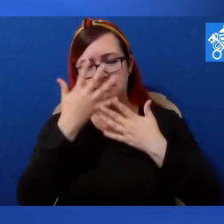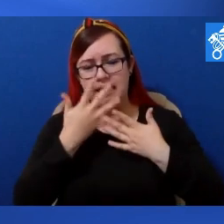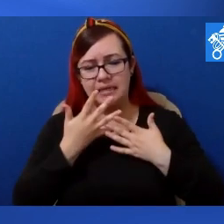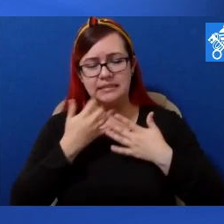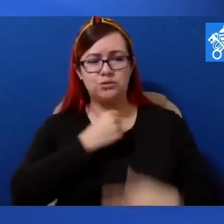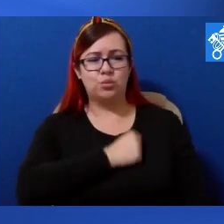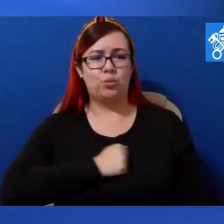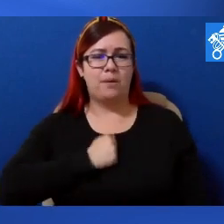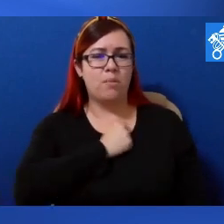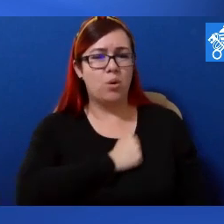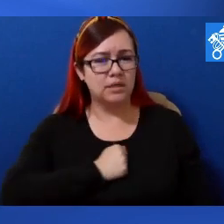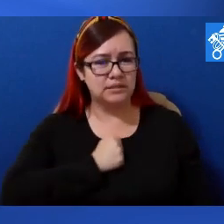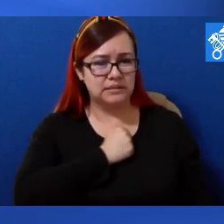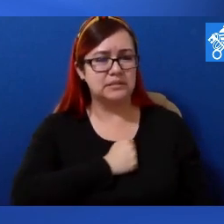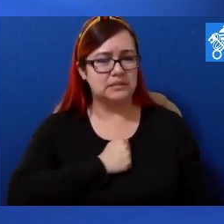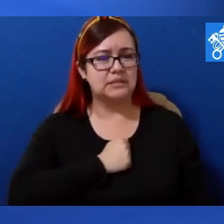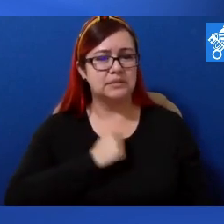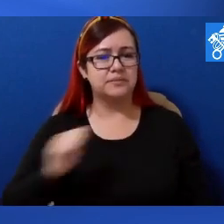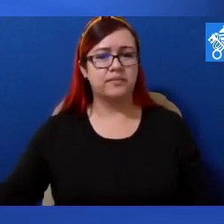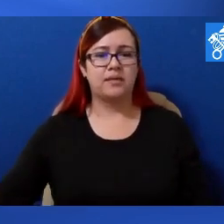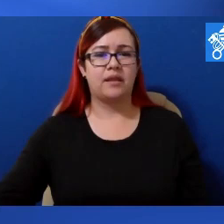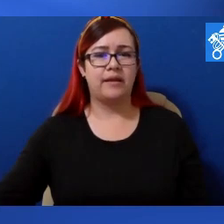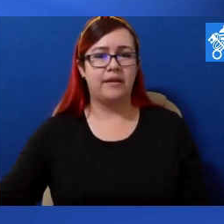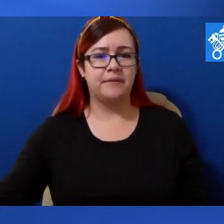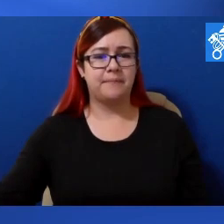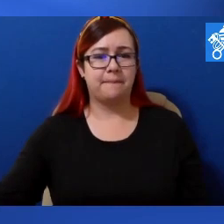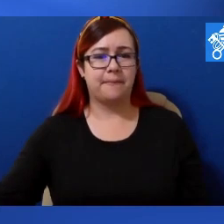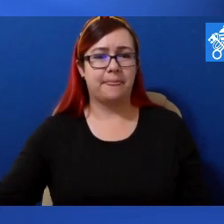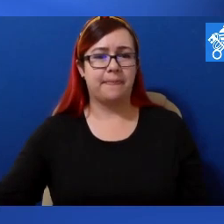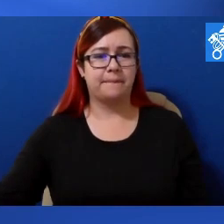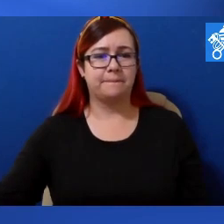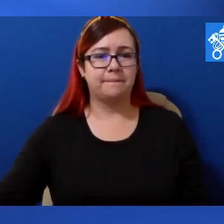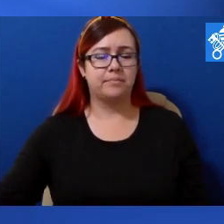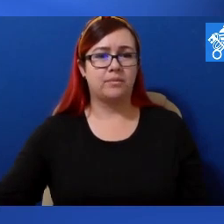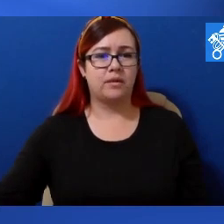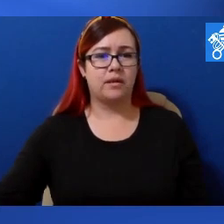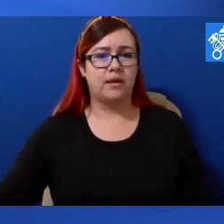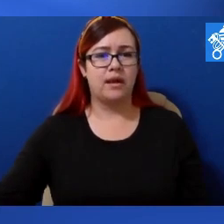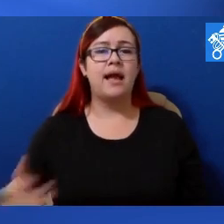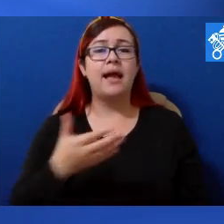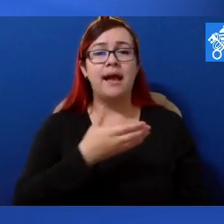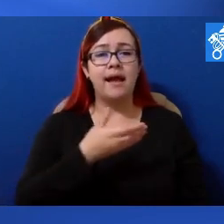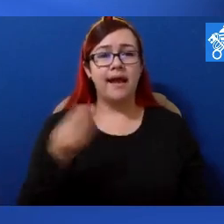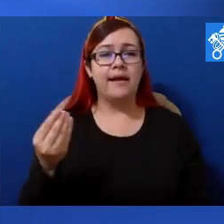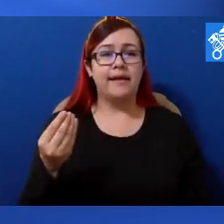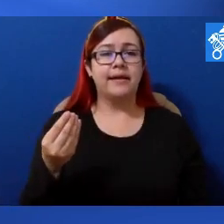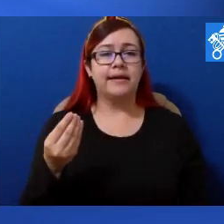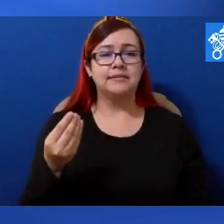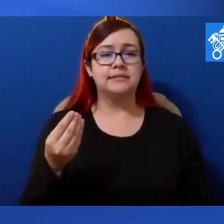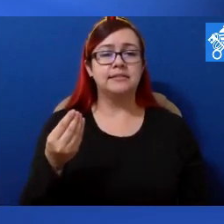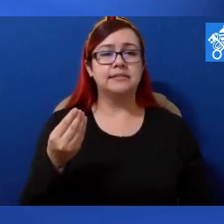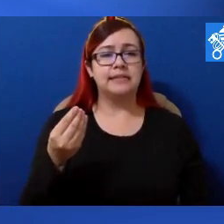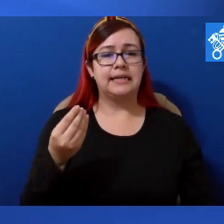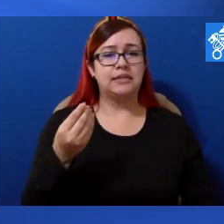sadness, of remorse for what one has done. The etymology of this word remorse is